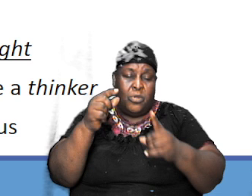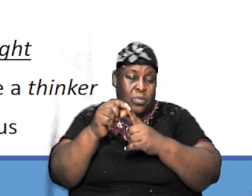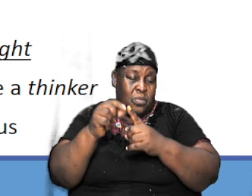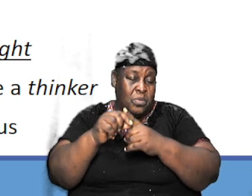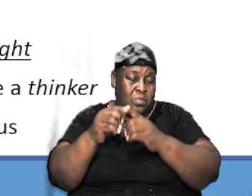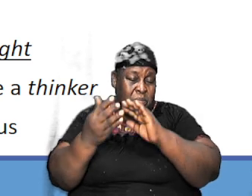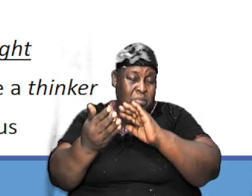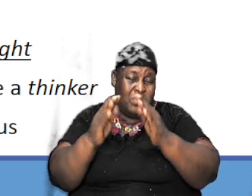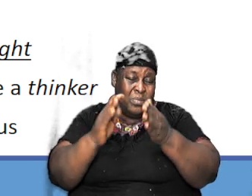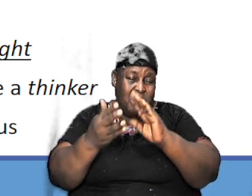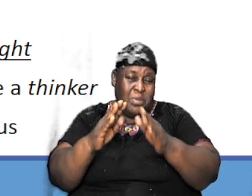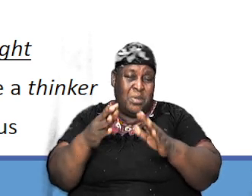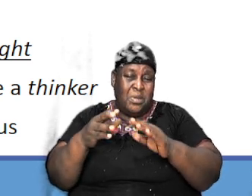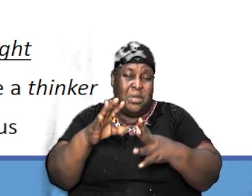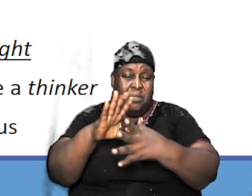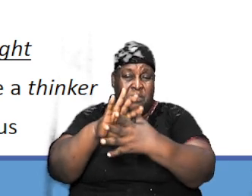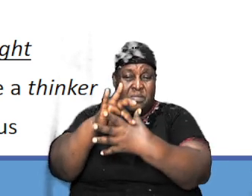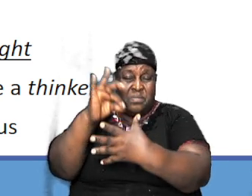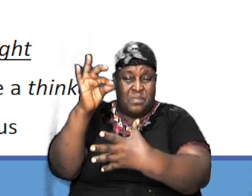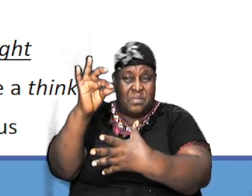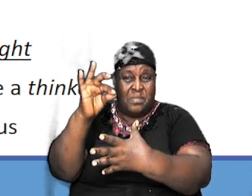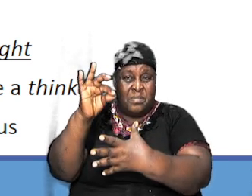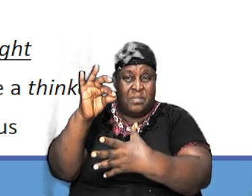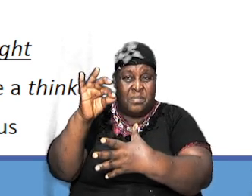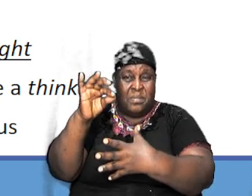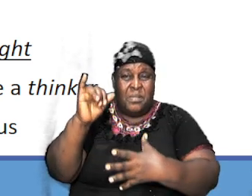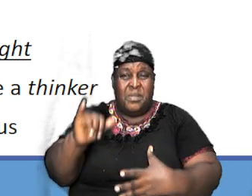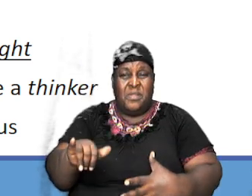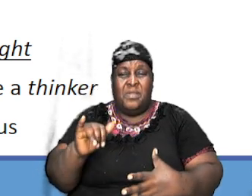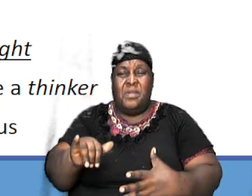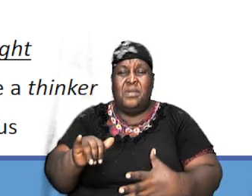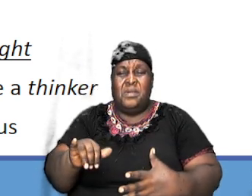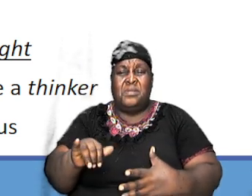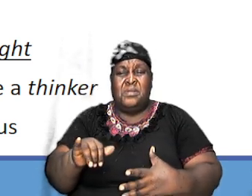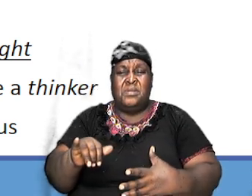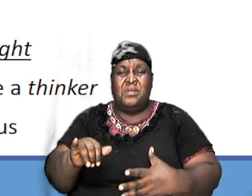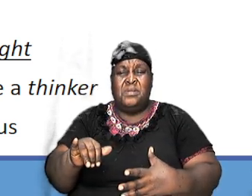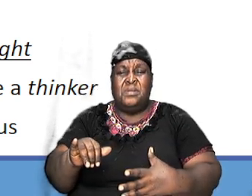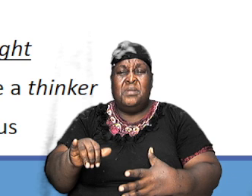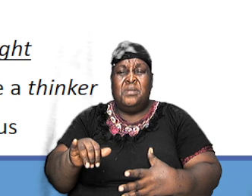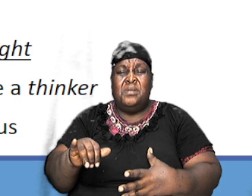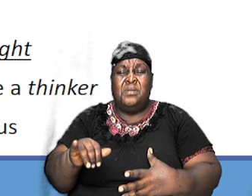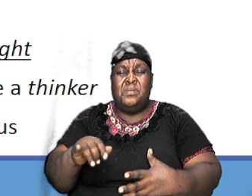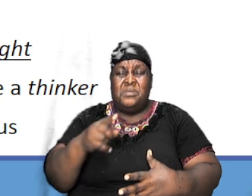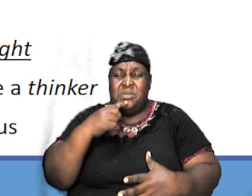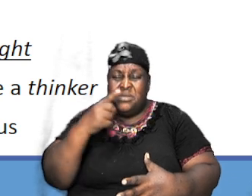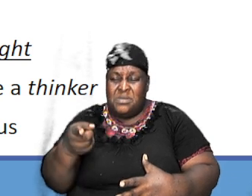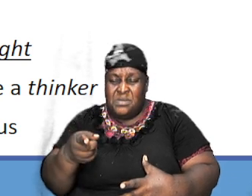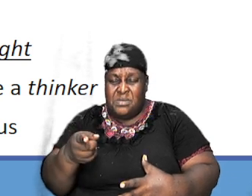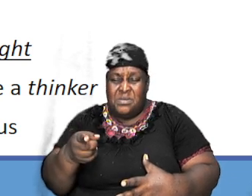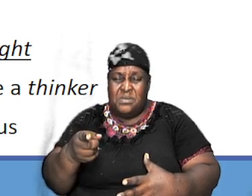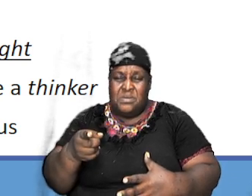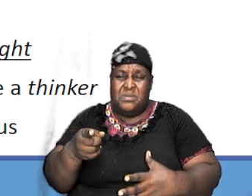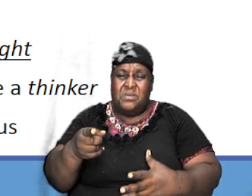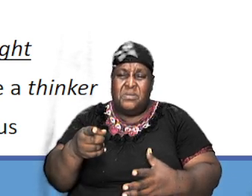flesh. And so that marks the incarnation of Jesus